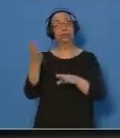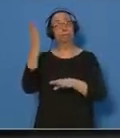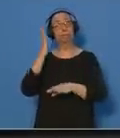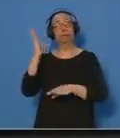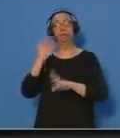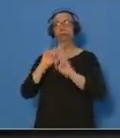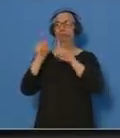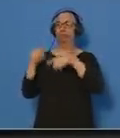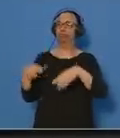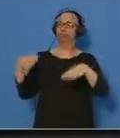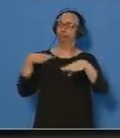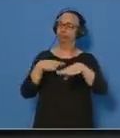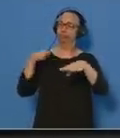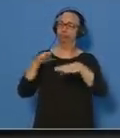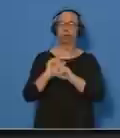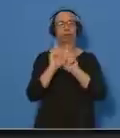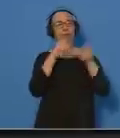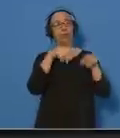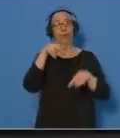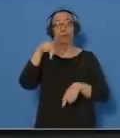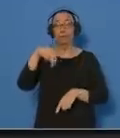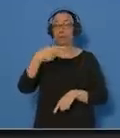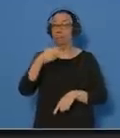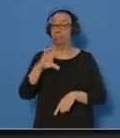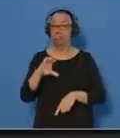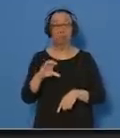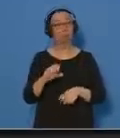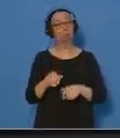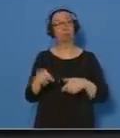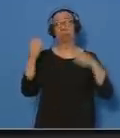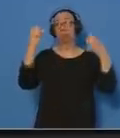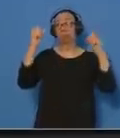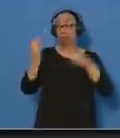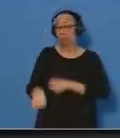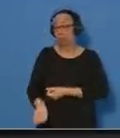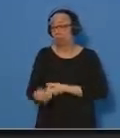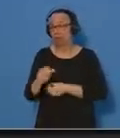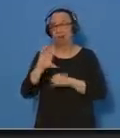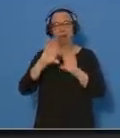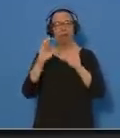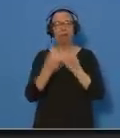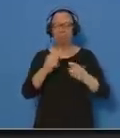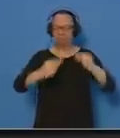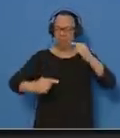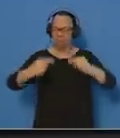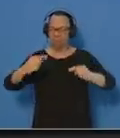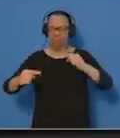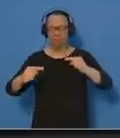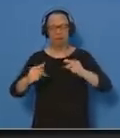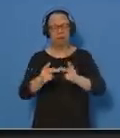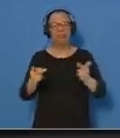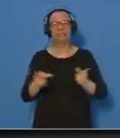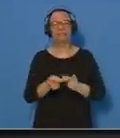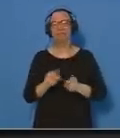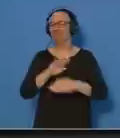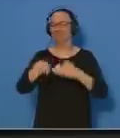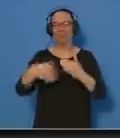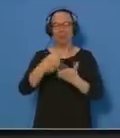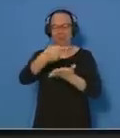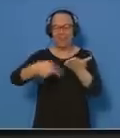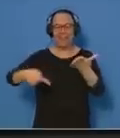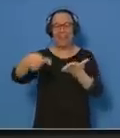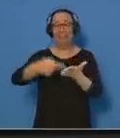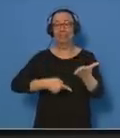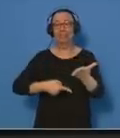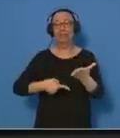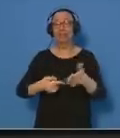people going down to PHC, people going to the Somerset Cricket Club. All of those and those situations are canceled. Everyone is under a